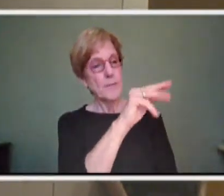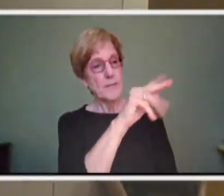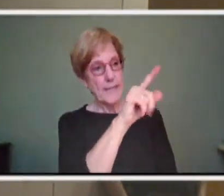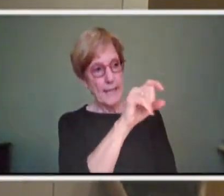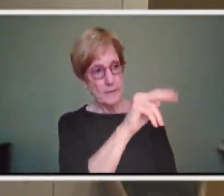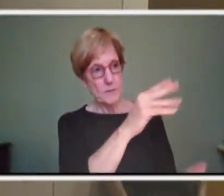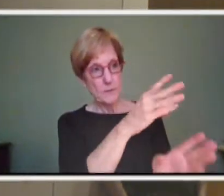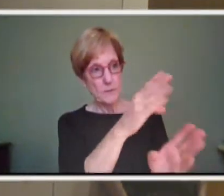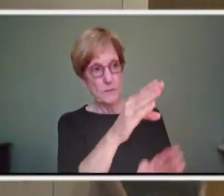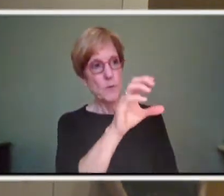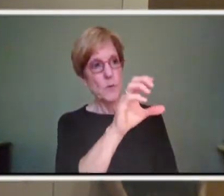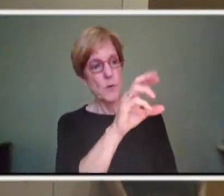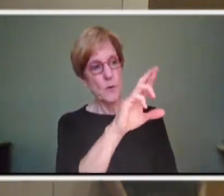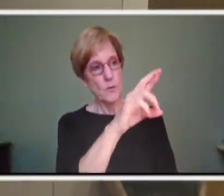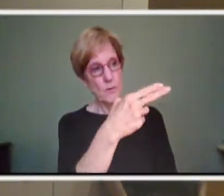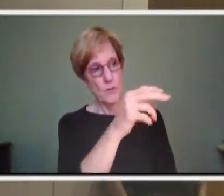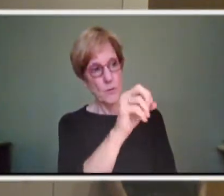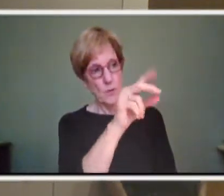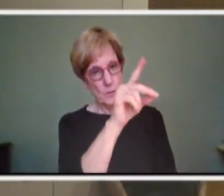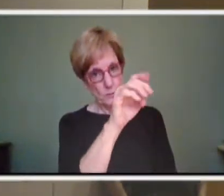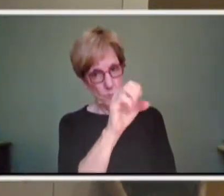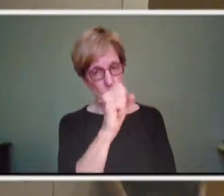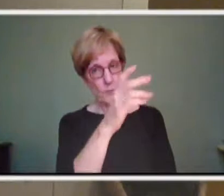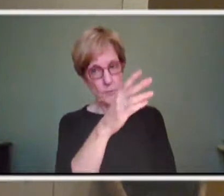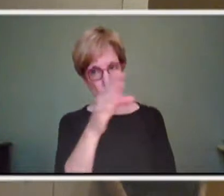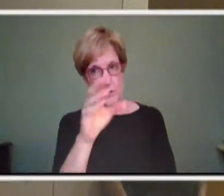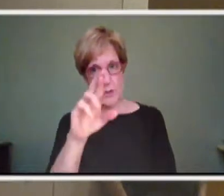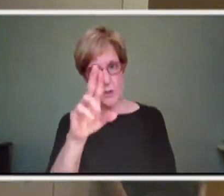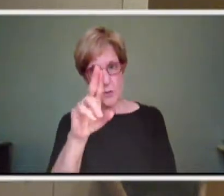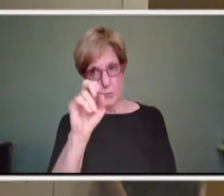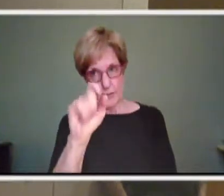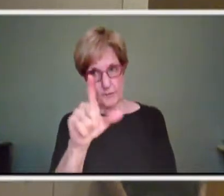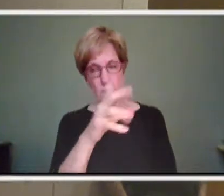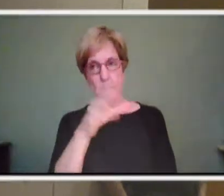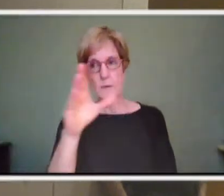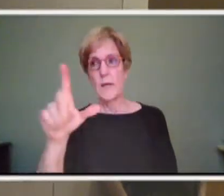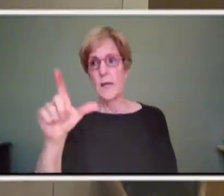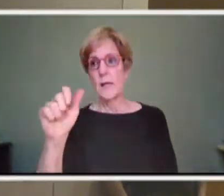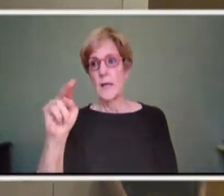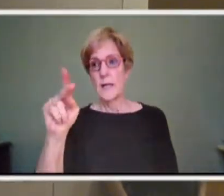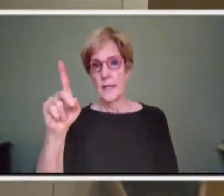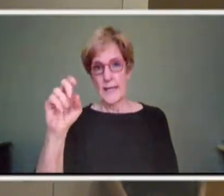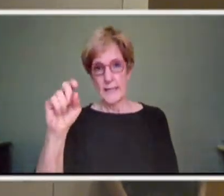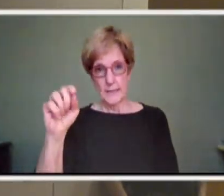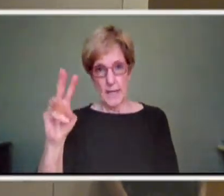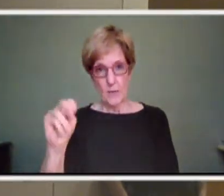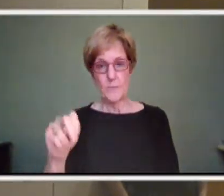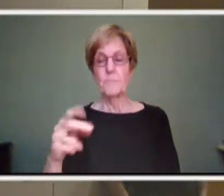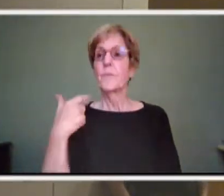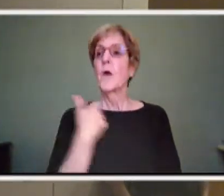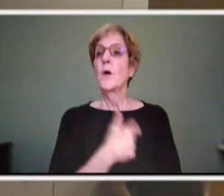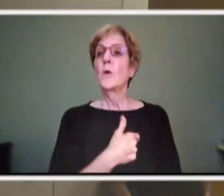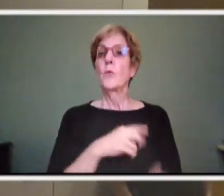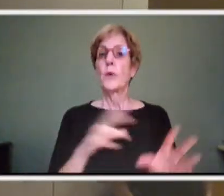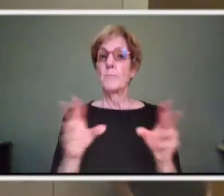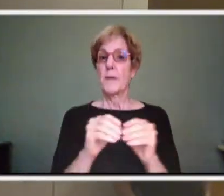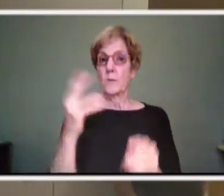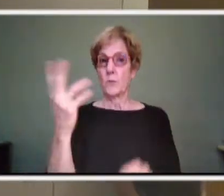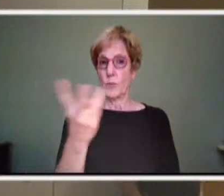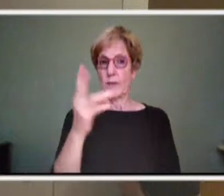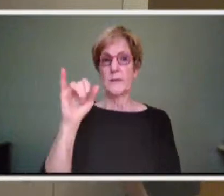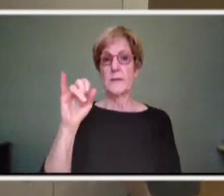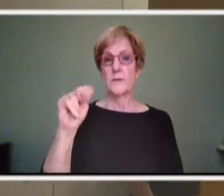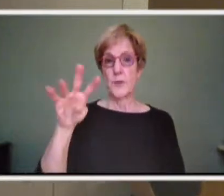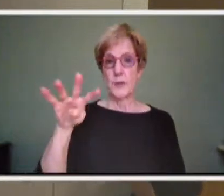Courtney Rhodes, Will Russell, and Terry Lansdell. The Zoning Committee will meet Wednesday, January 4th